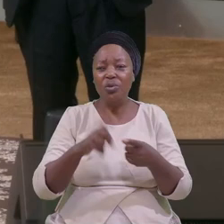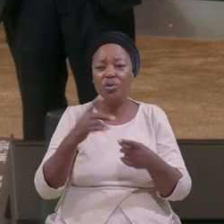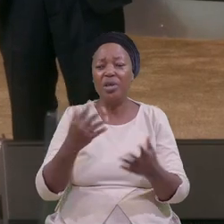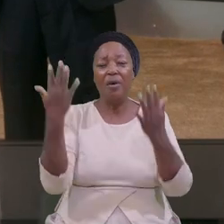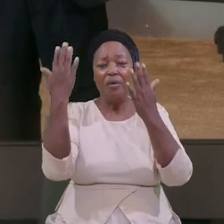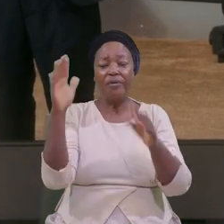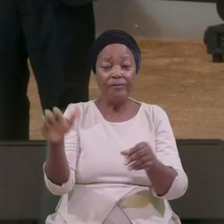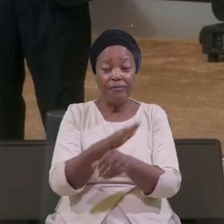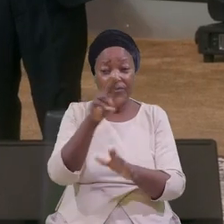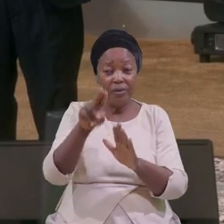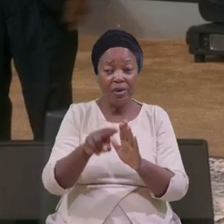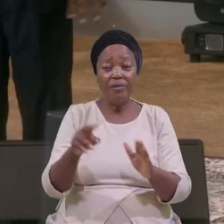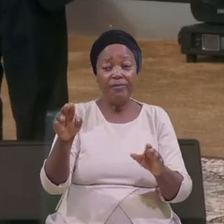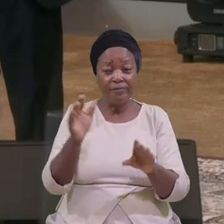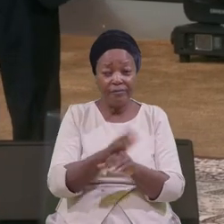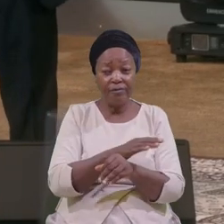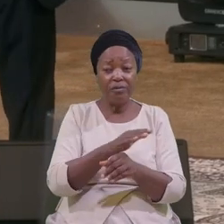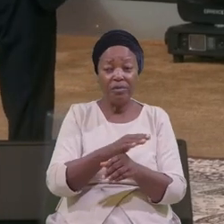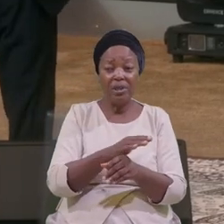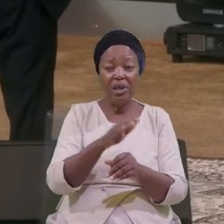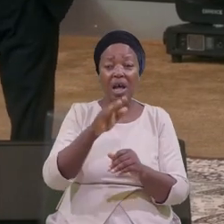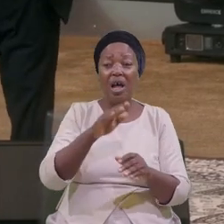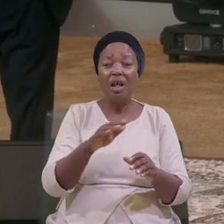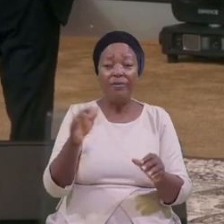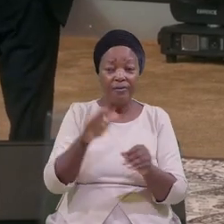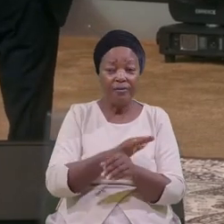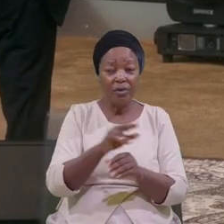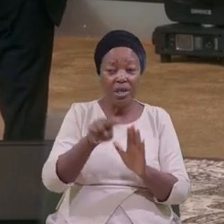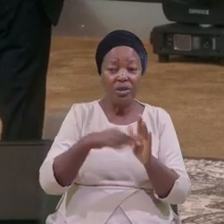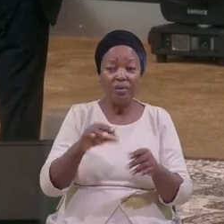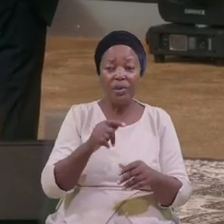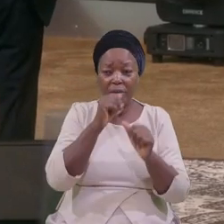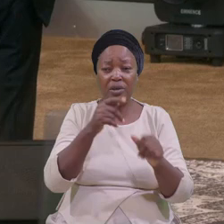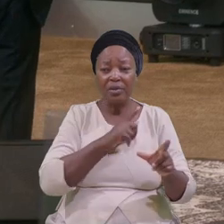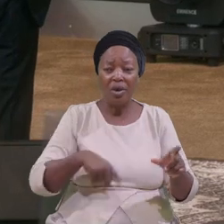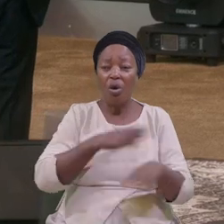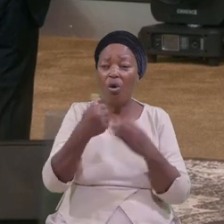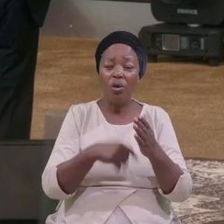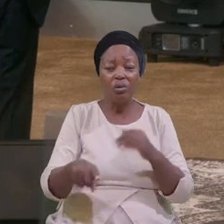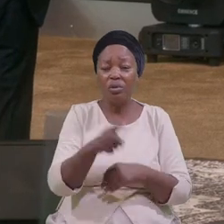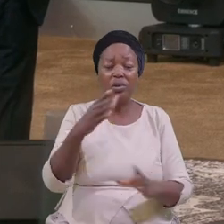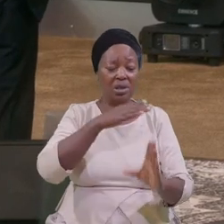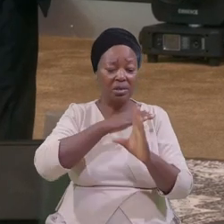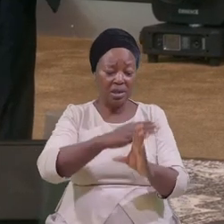blessing of God, all those hindrances from today, this year,